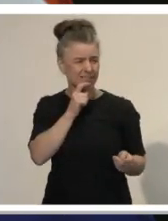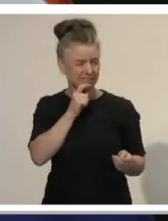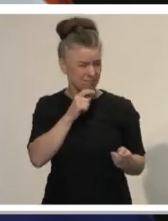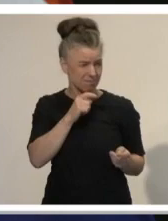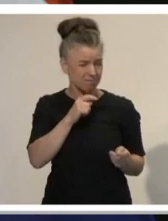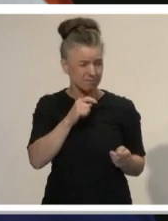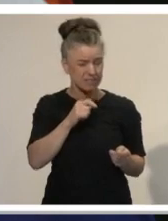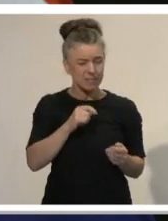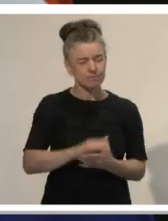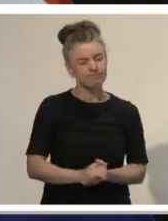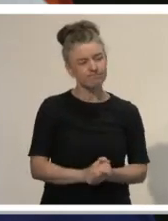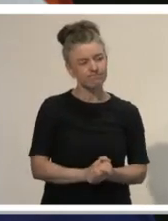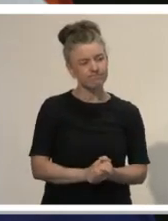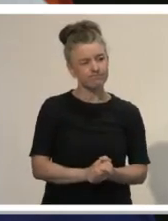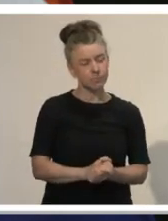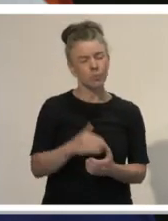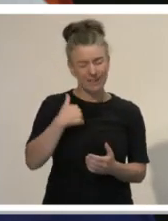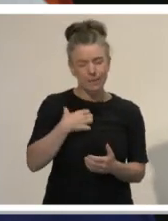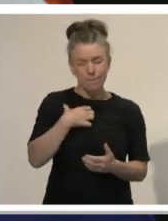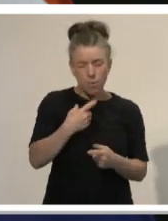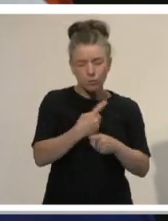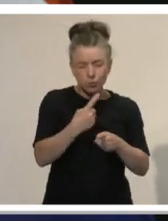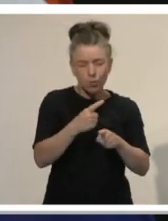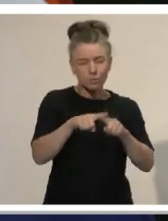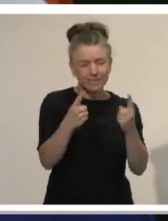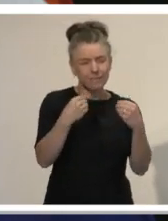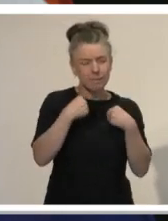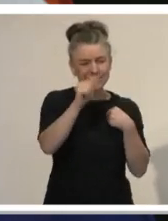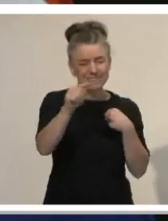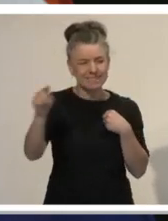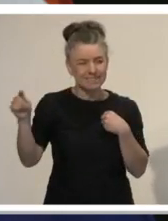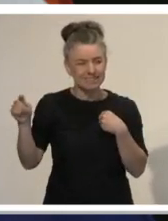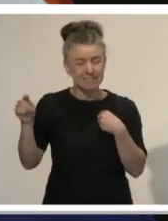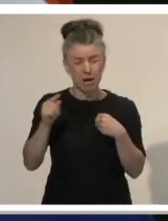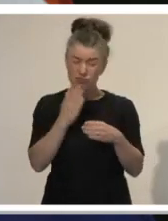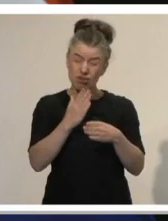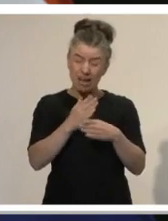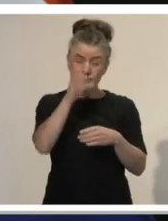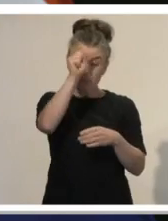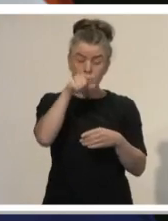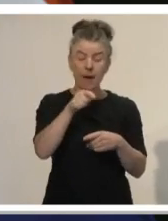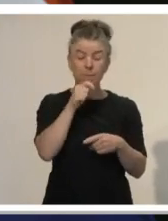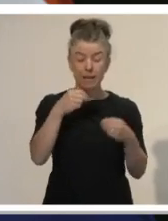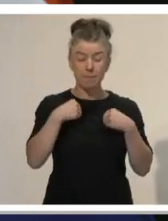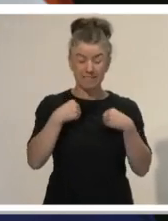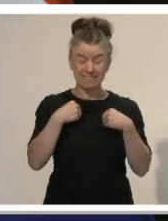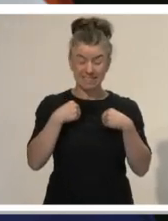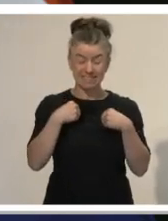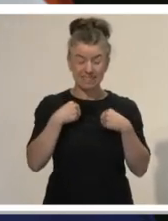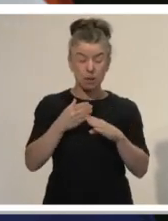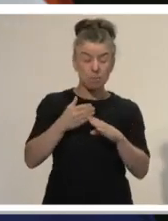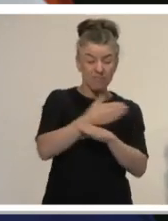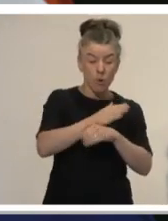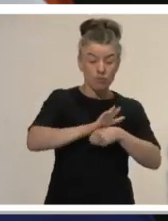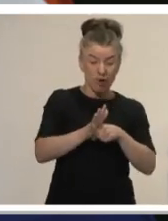wider discussions that were plaguing the media sector before COVID happened. And I think if we're all honest with each other, some of those